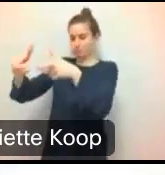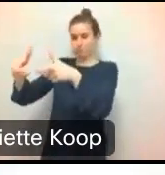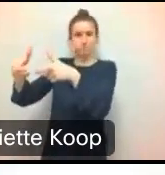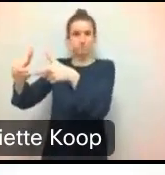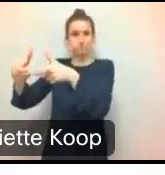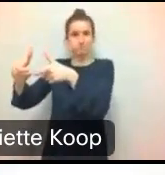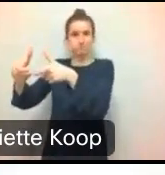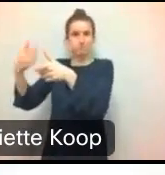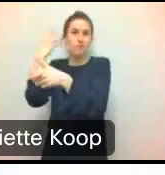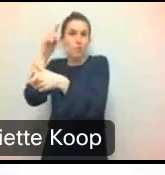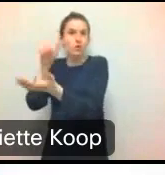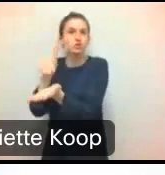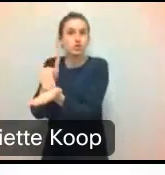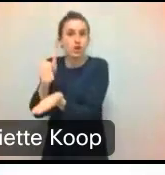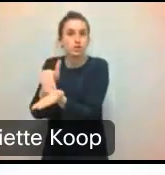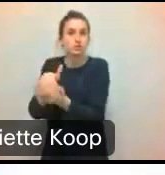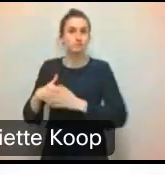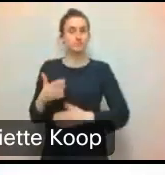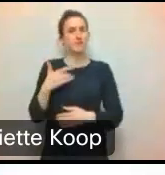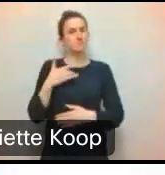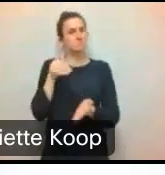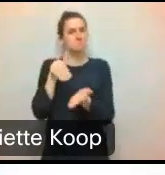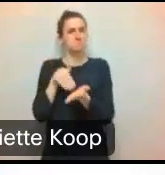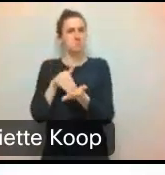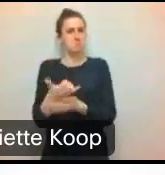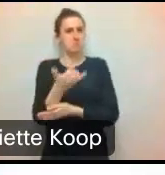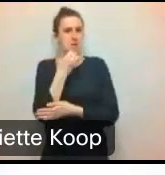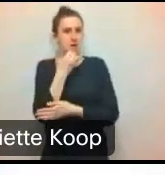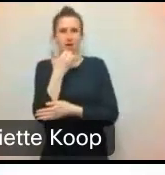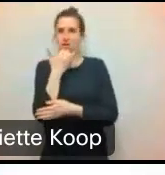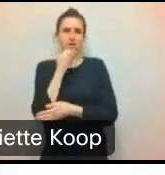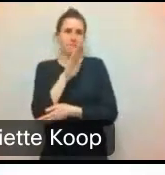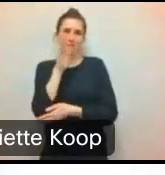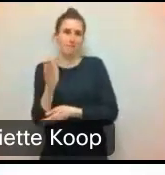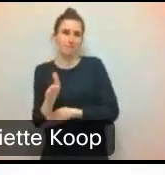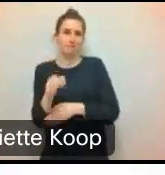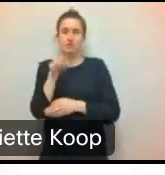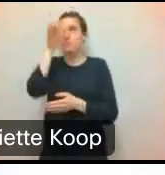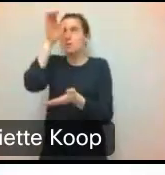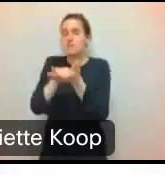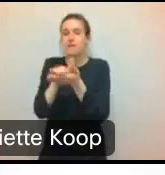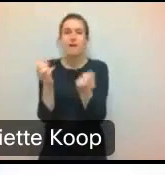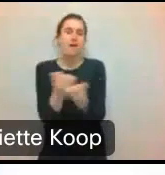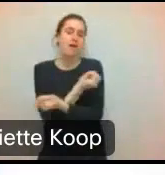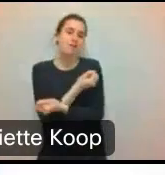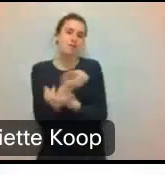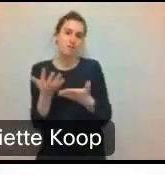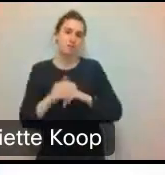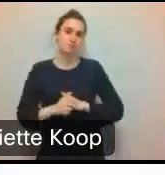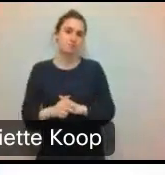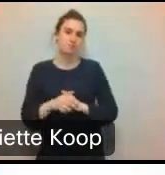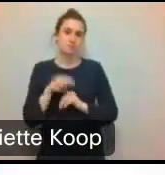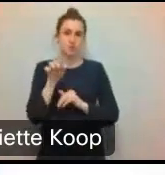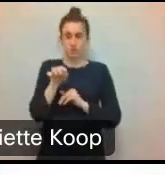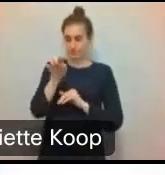around a doctor. Doctors can do no wrong. So you believe everything that a doctor tells you, even though you don't really closely examine, where